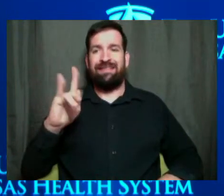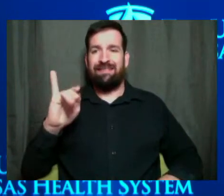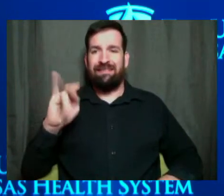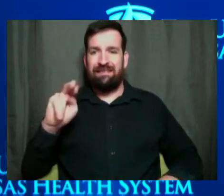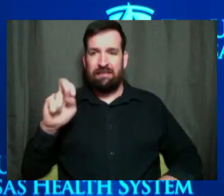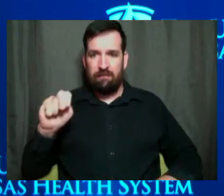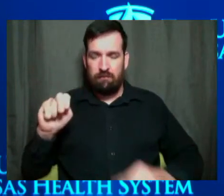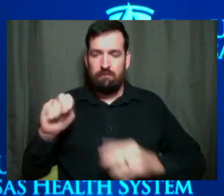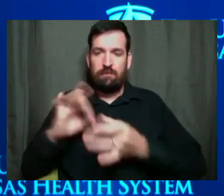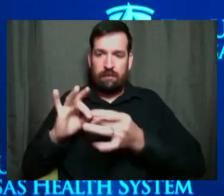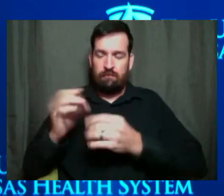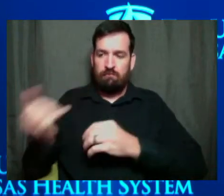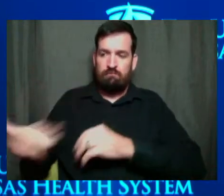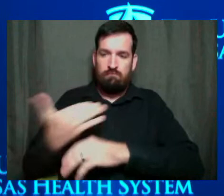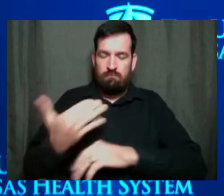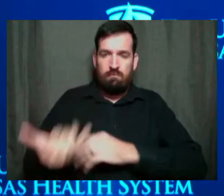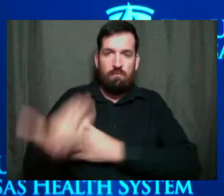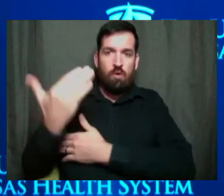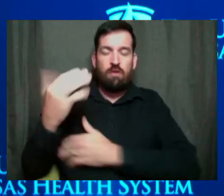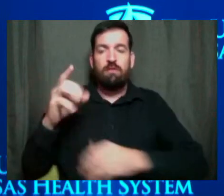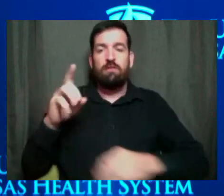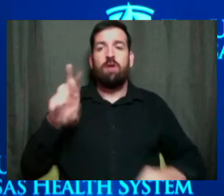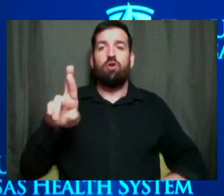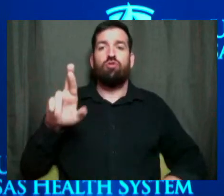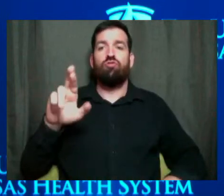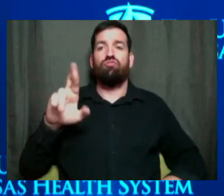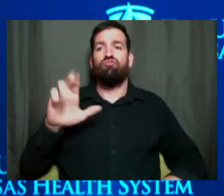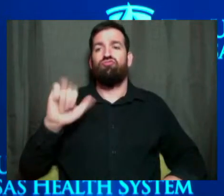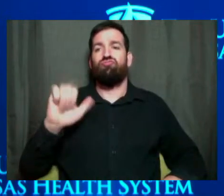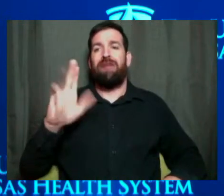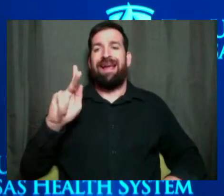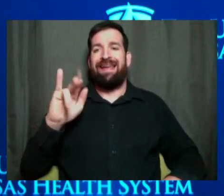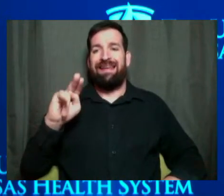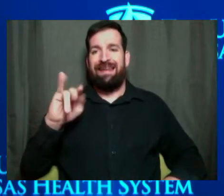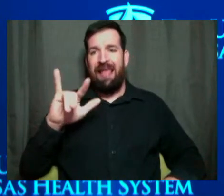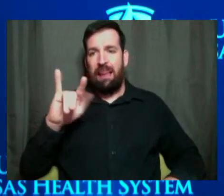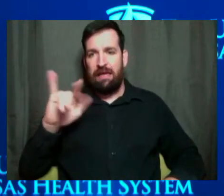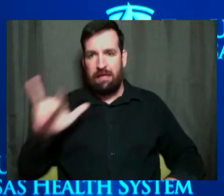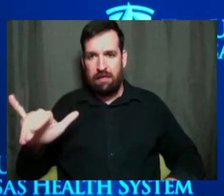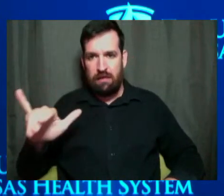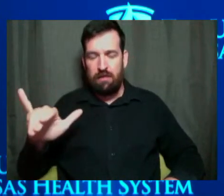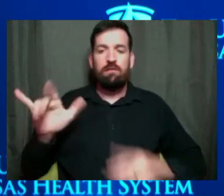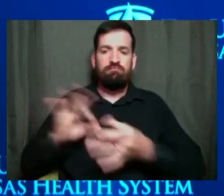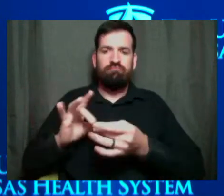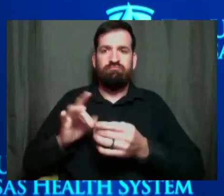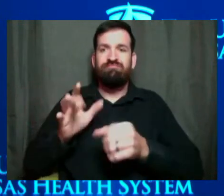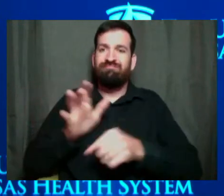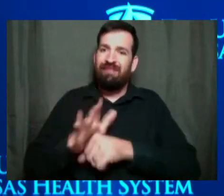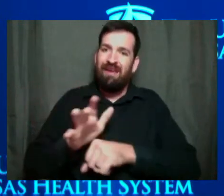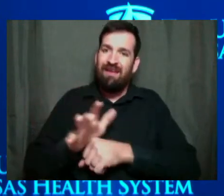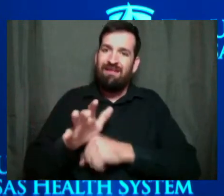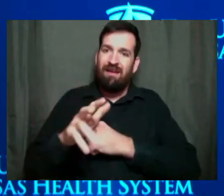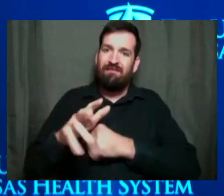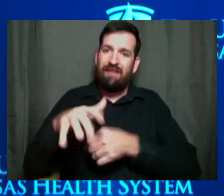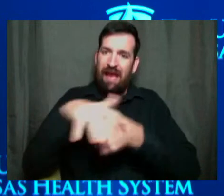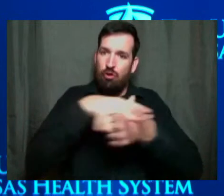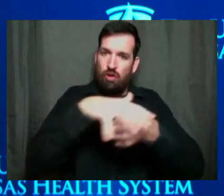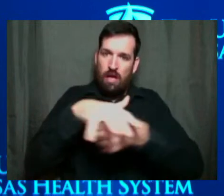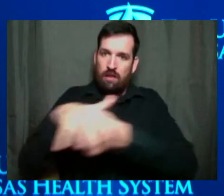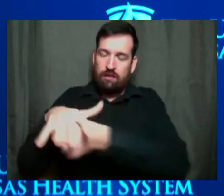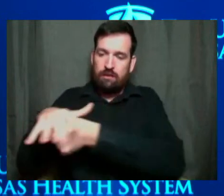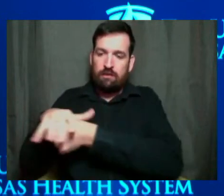the TWIV guy, Dr. Aracanelli, and This Week in Virology, and they were talking about how there's enough preserved regions in one of the epitopes that the